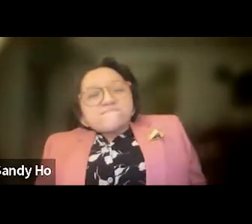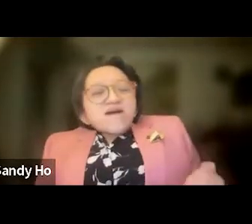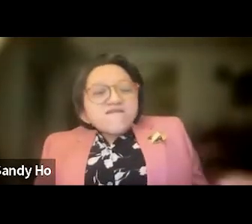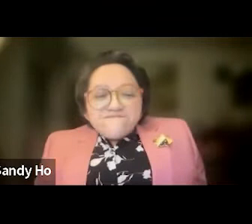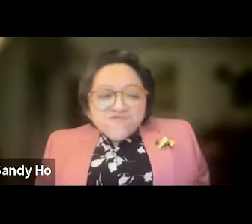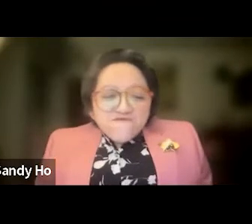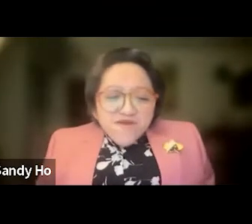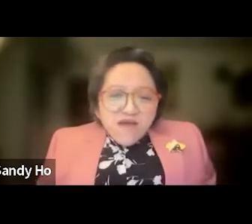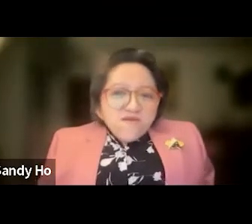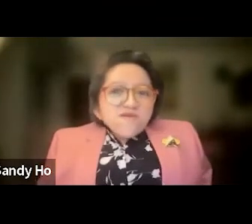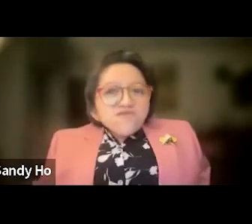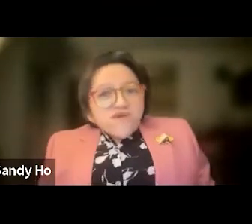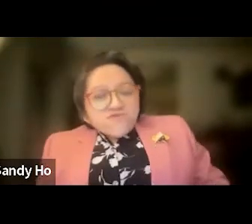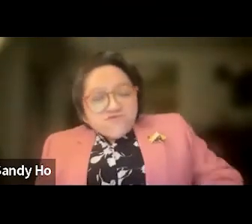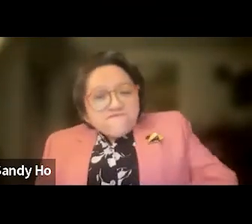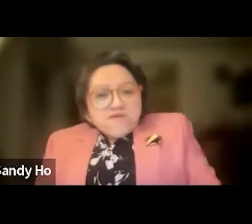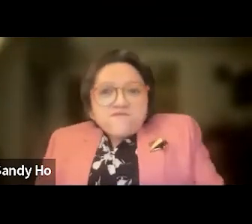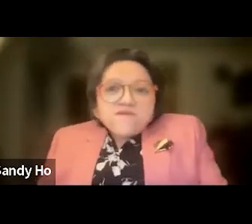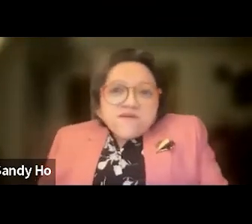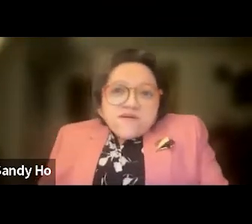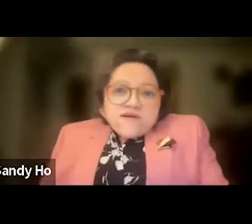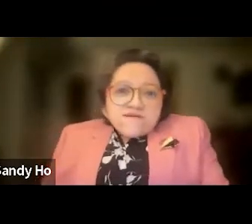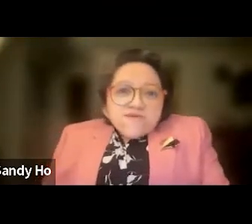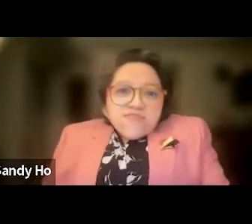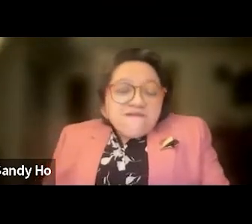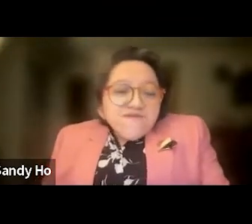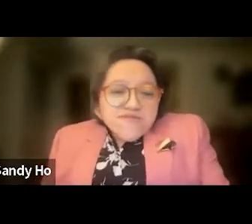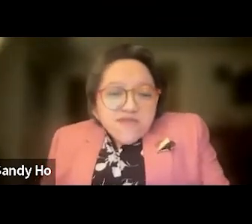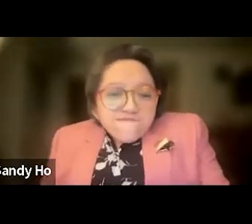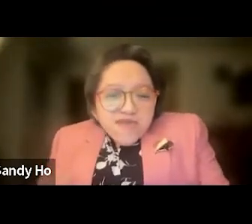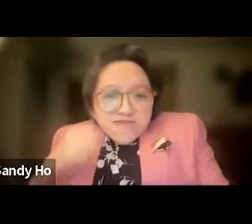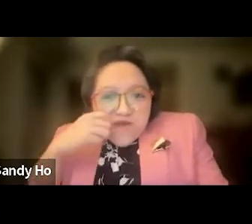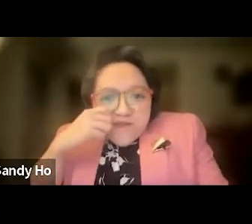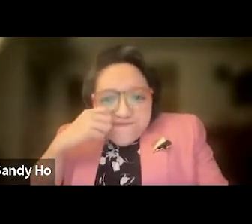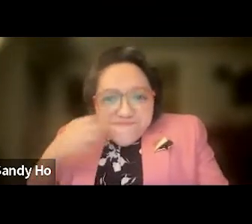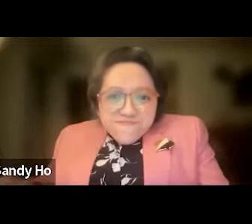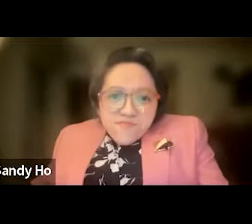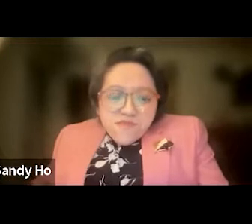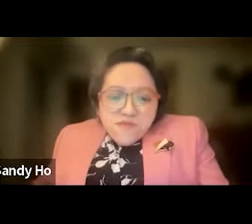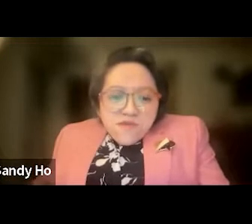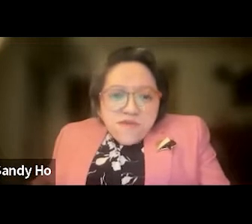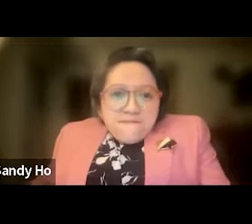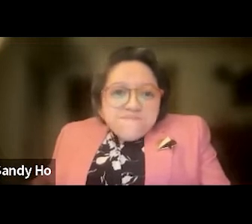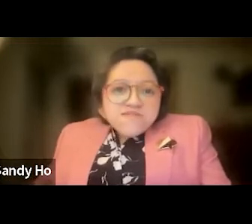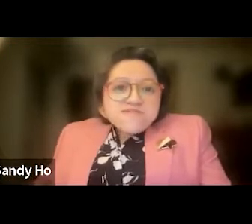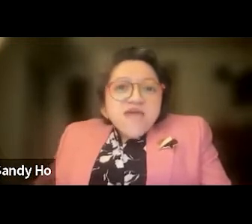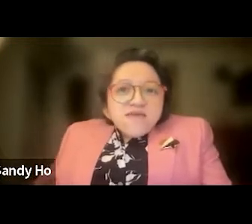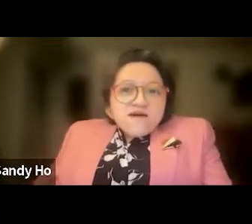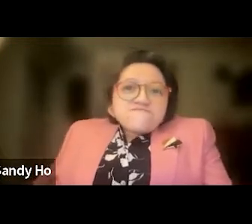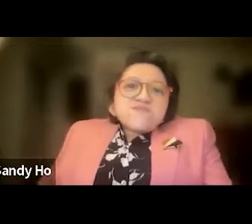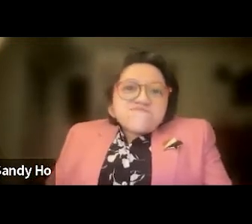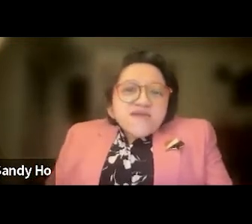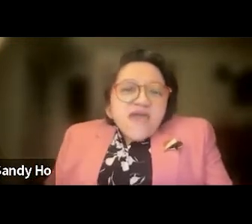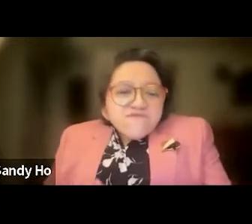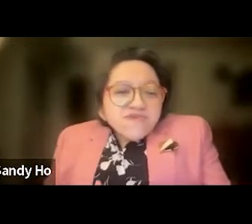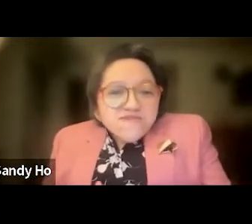pulled my school photo and my older brother's school photo that first year in kindergarten. Because instead